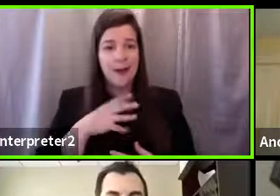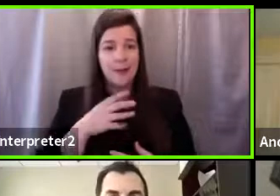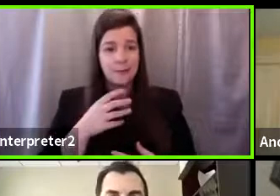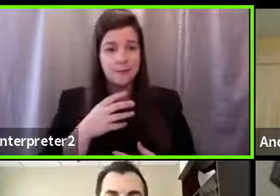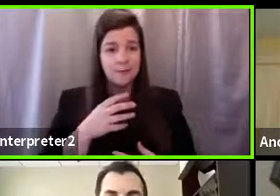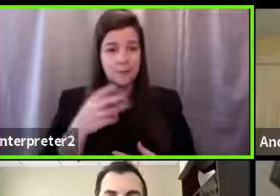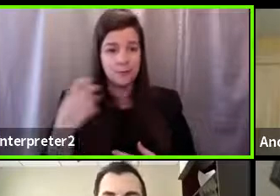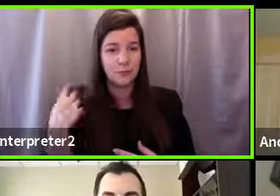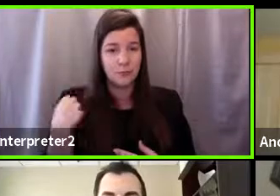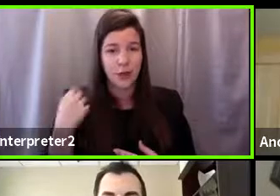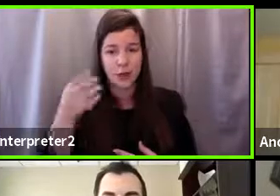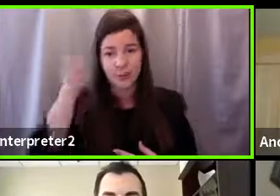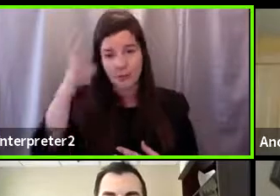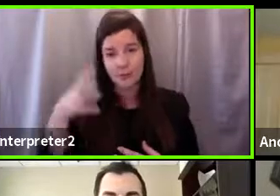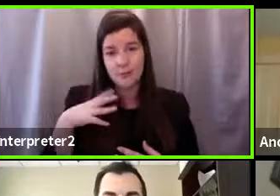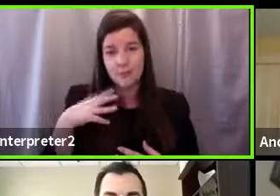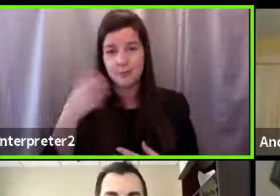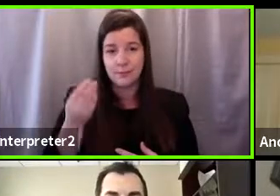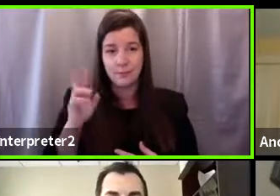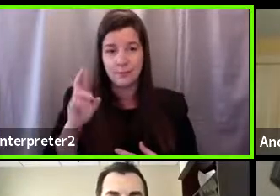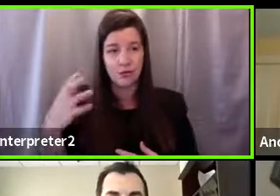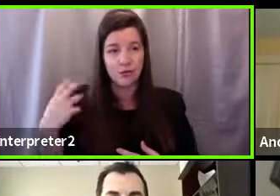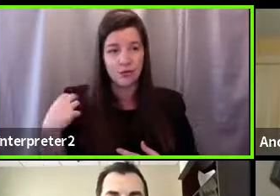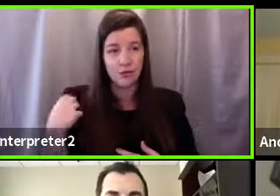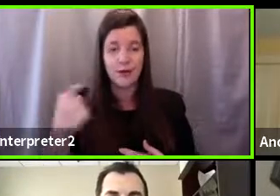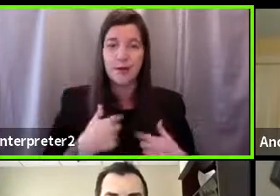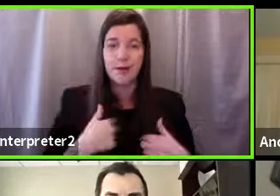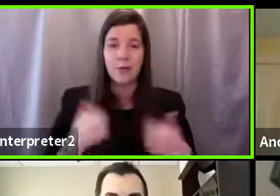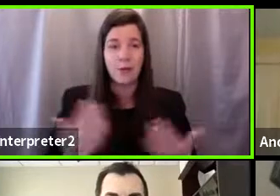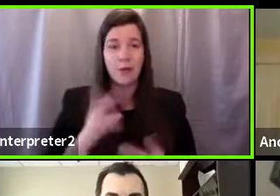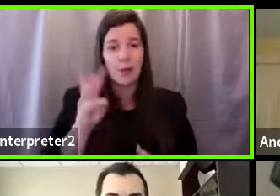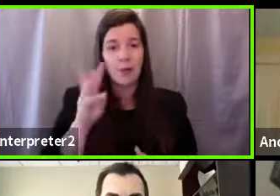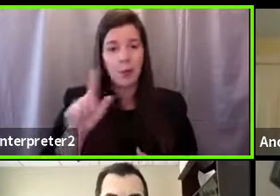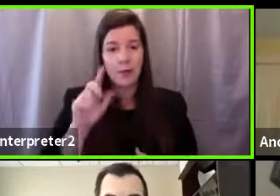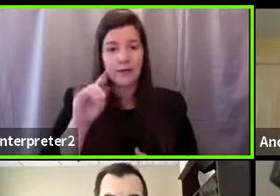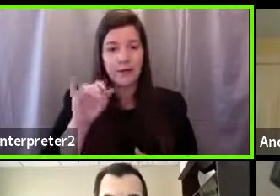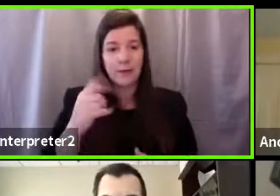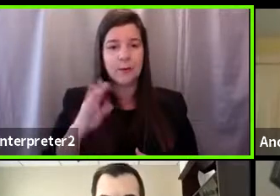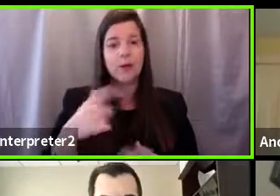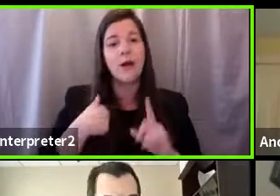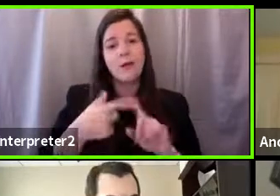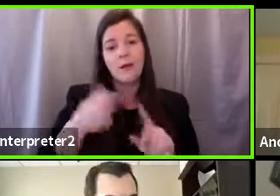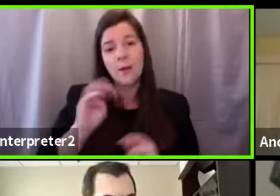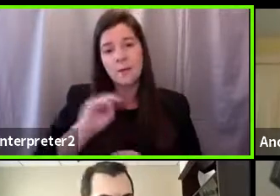the committees, Will Tilburg here, Executive Director for the Maryland Medical Cannabis Commission.